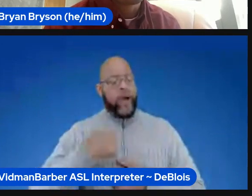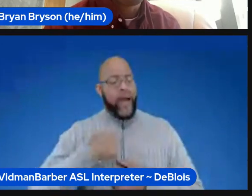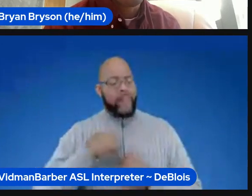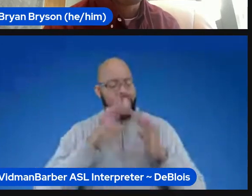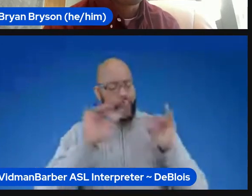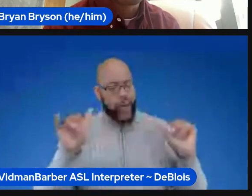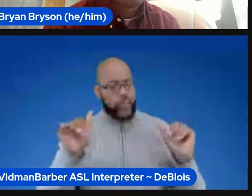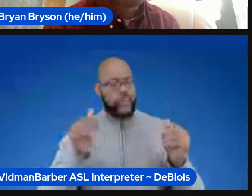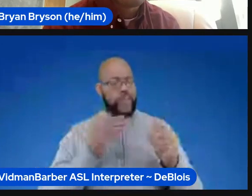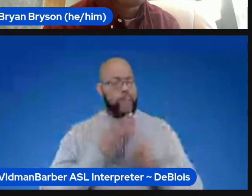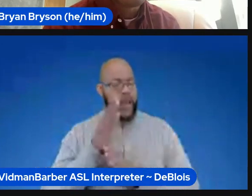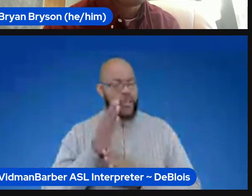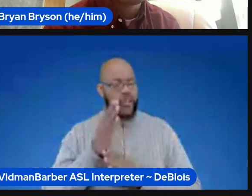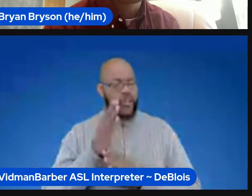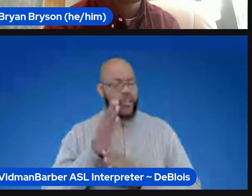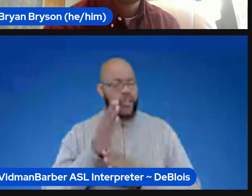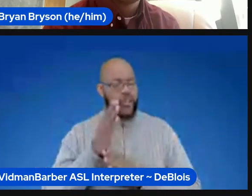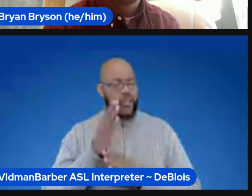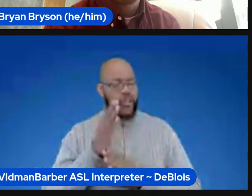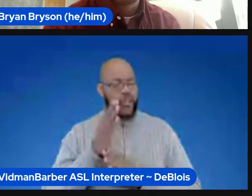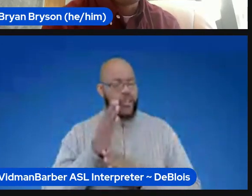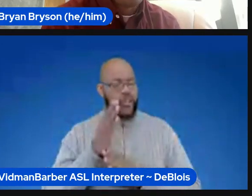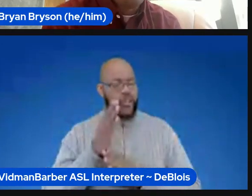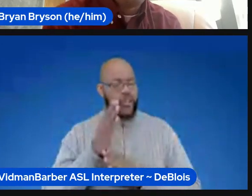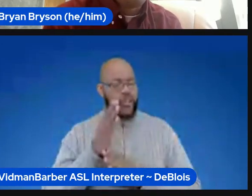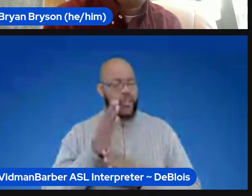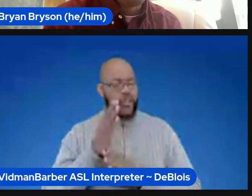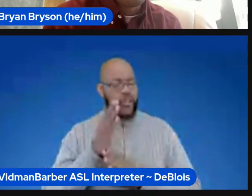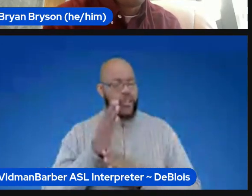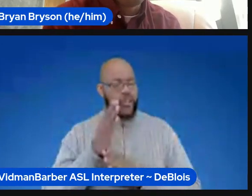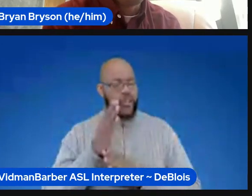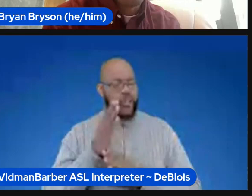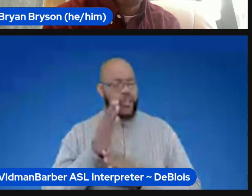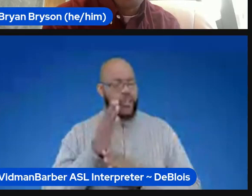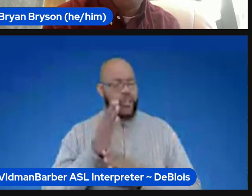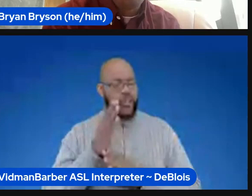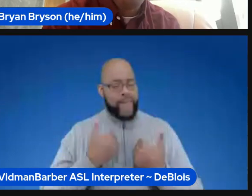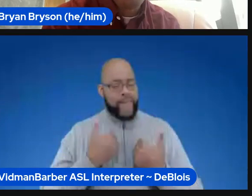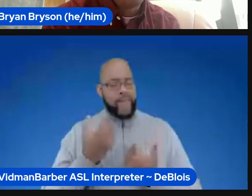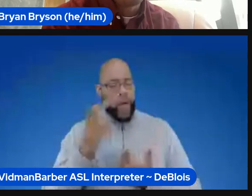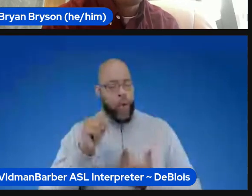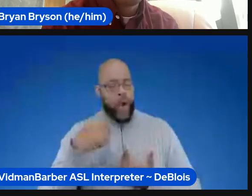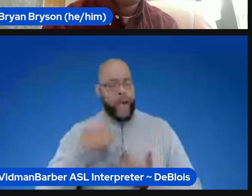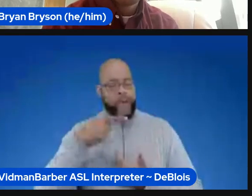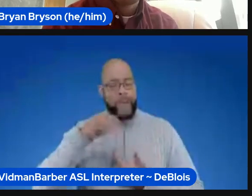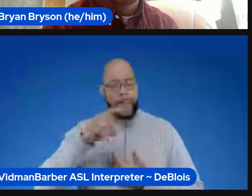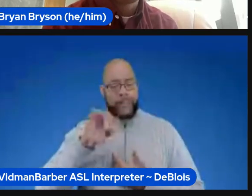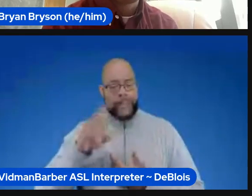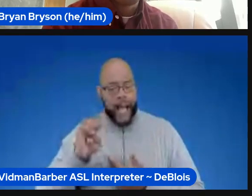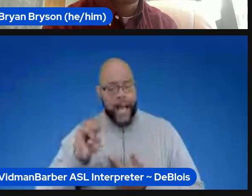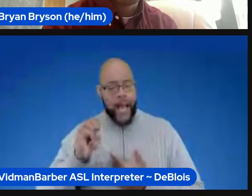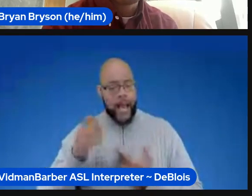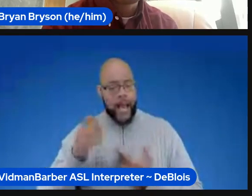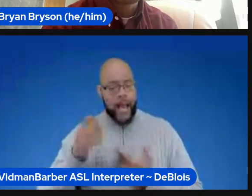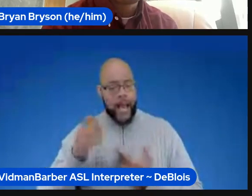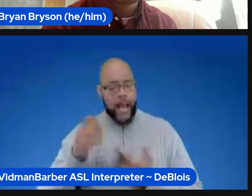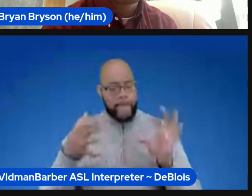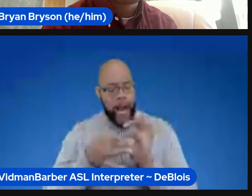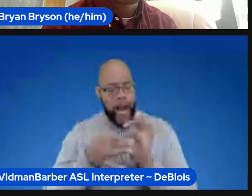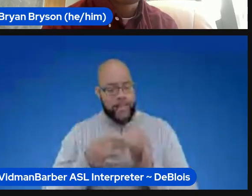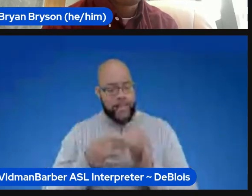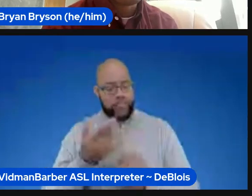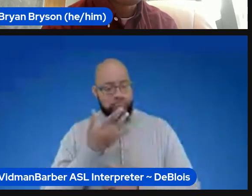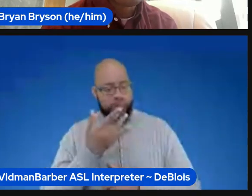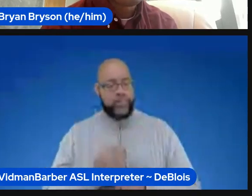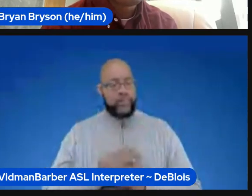major histocompatibility complex alleles. They each have their own kind of peptide binding preference. For model antigens,